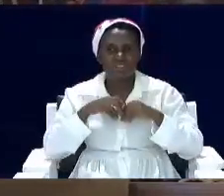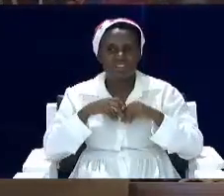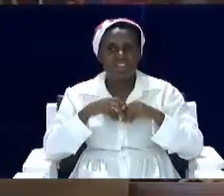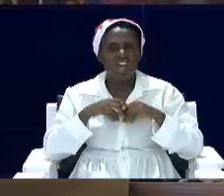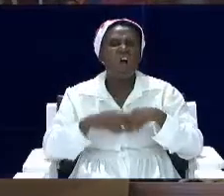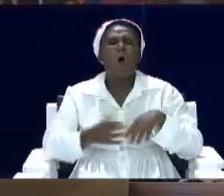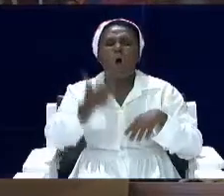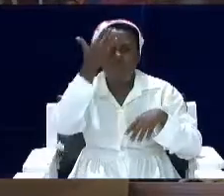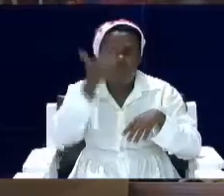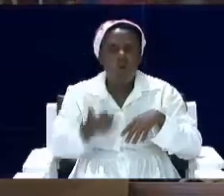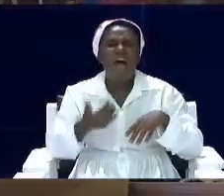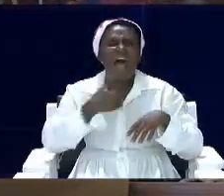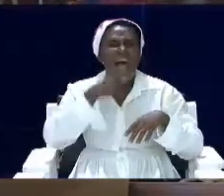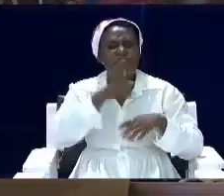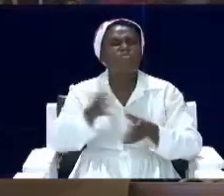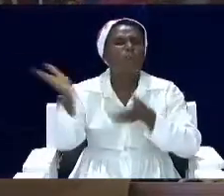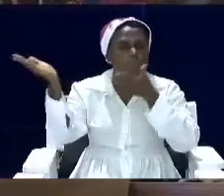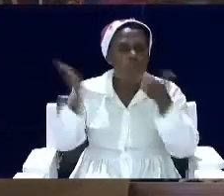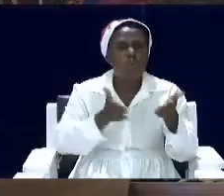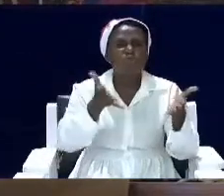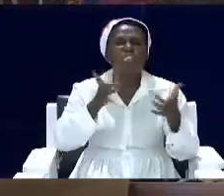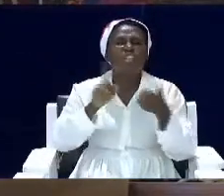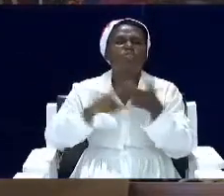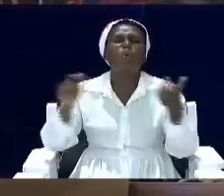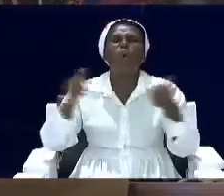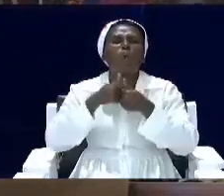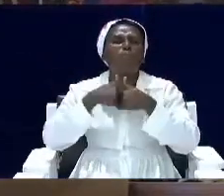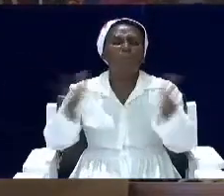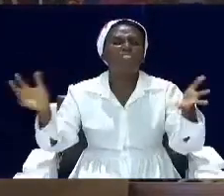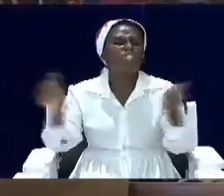why have you brought us here to perish?